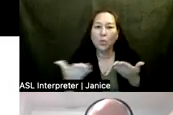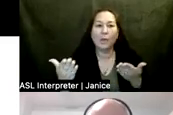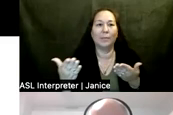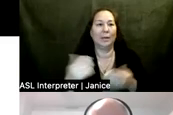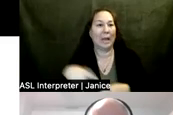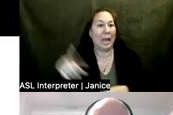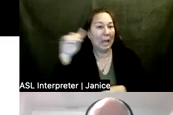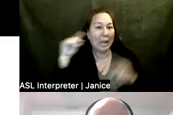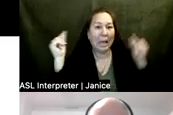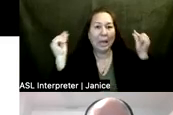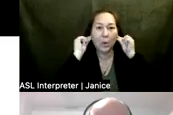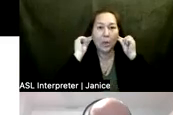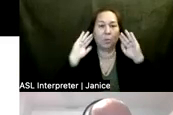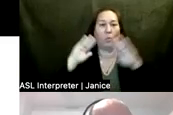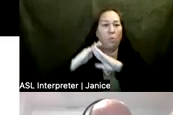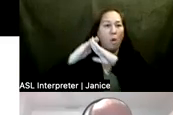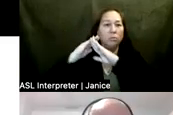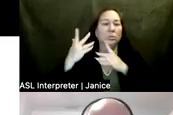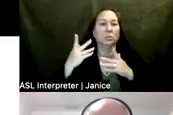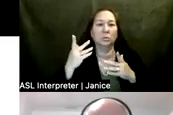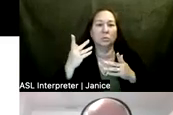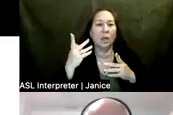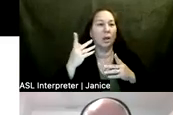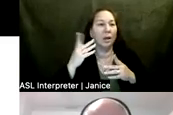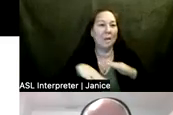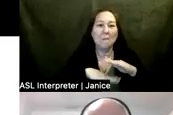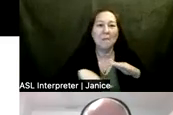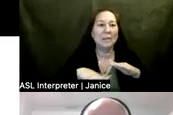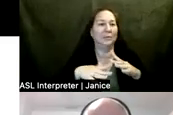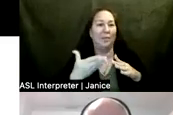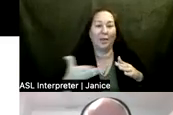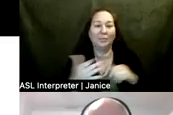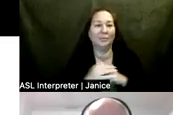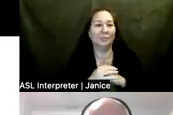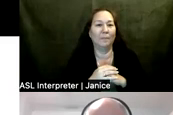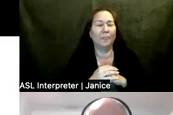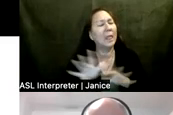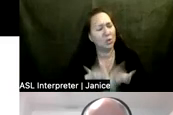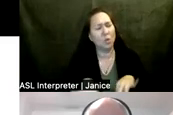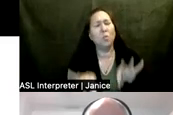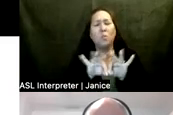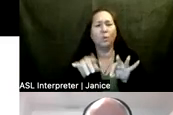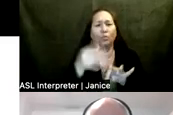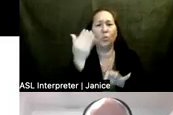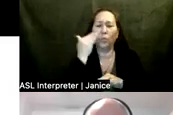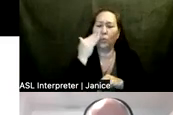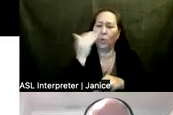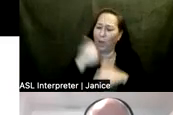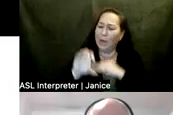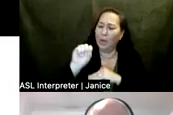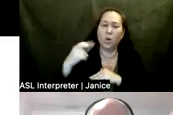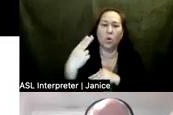it's the foundation of what we do. I think it's very important to know that employees also under OSHA, under the OSHA